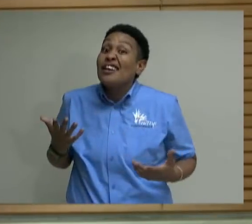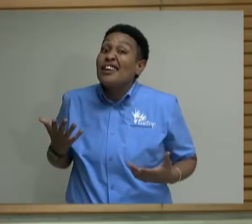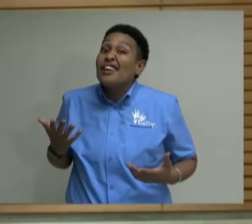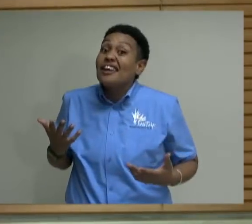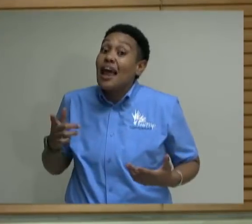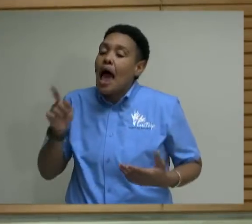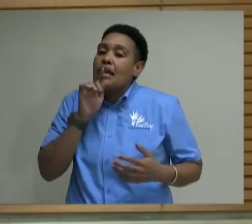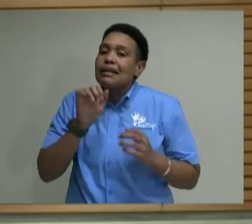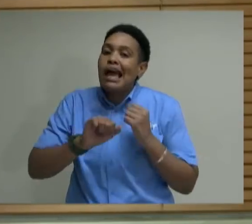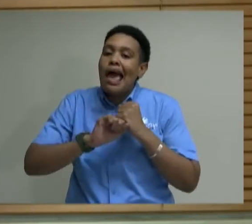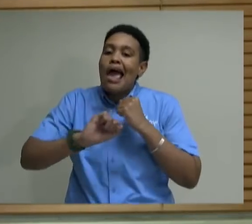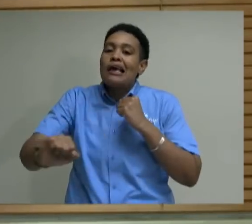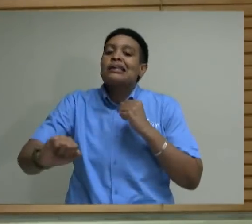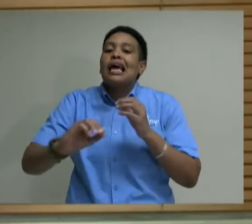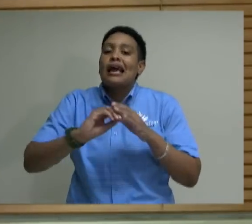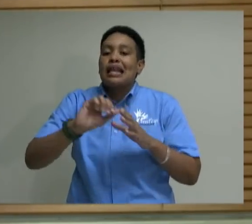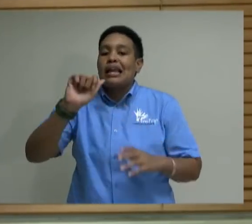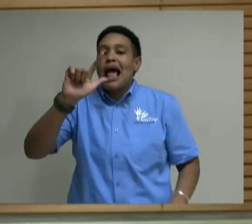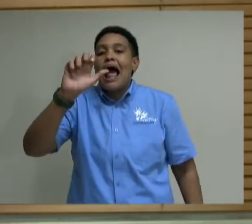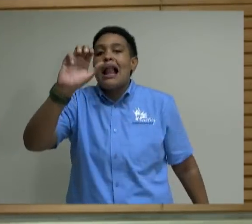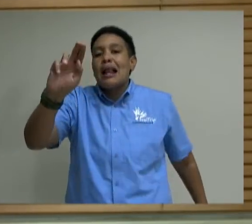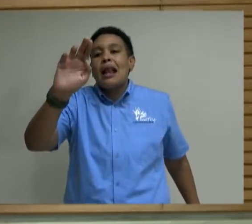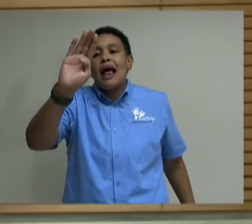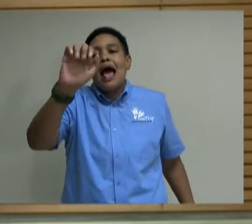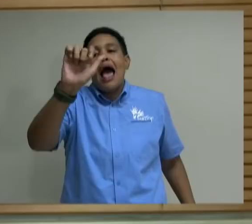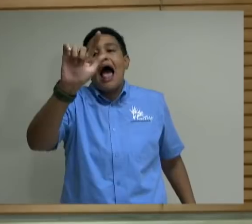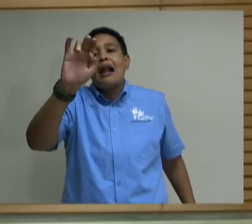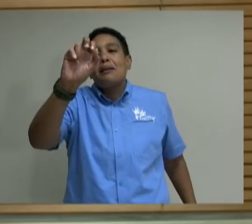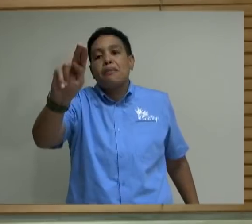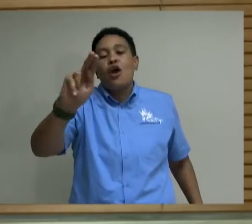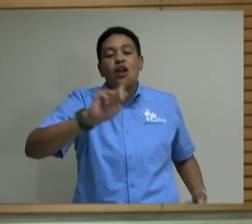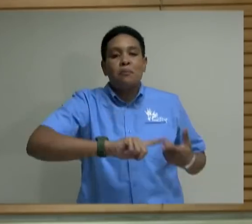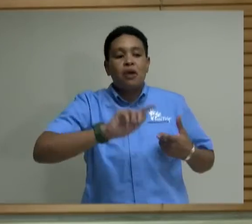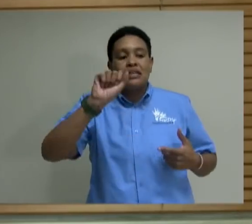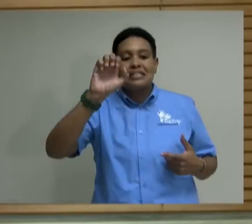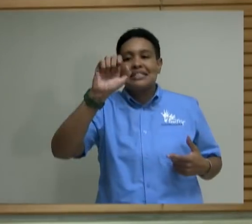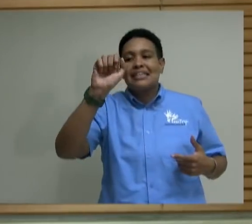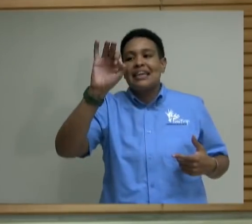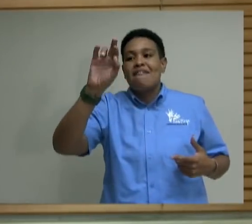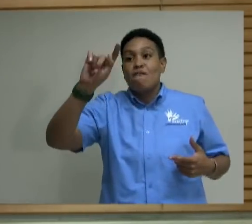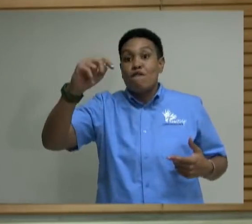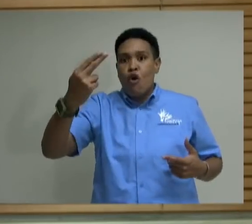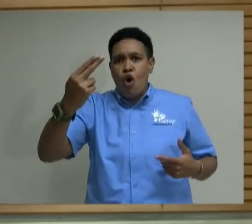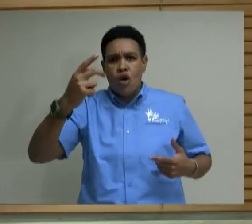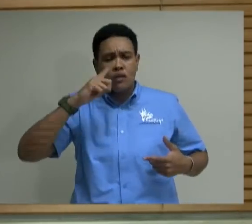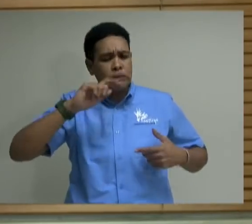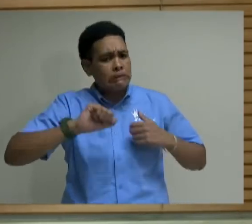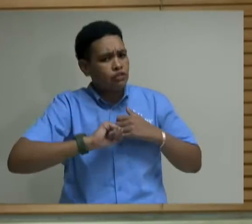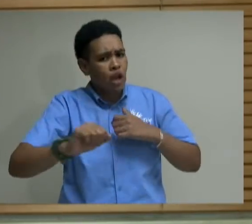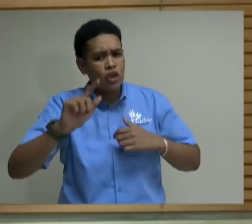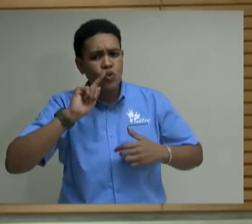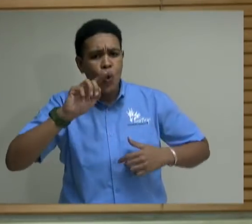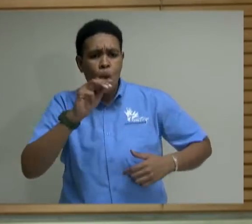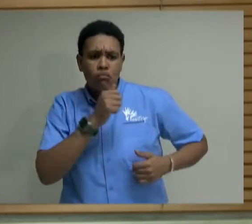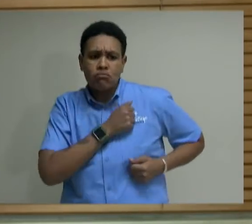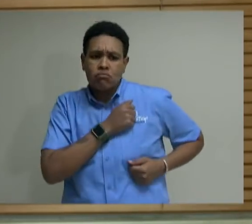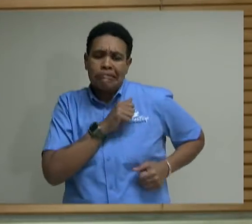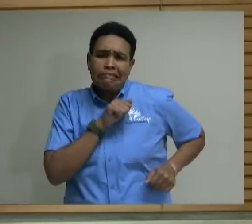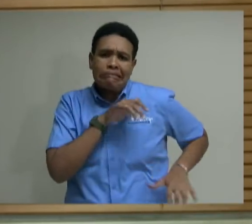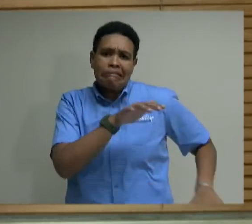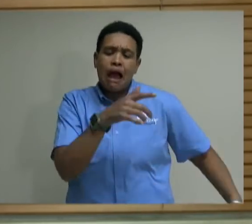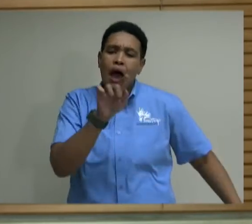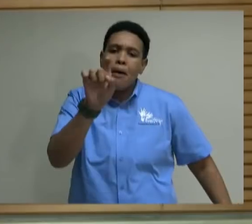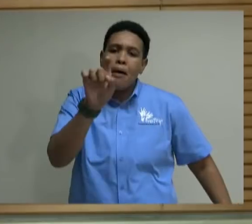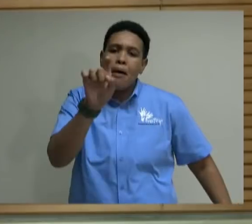was extended into Albion and Seaford, it was a stretch for us, so the military had to come very much on board. So we were able